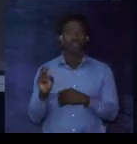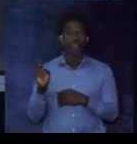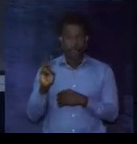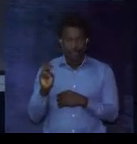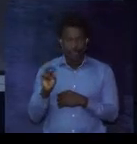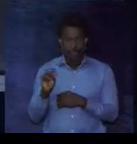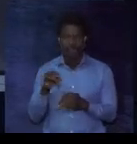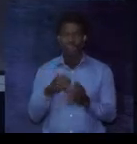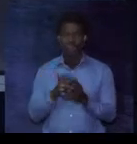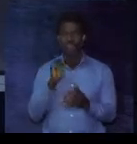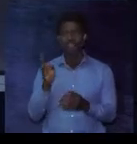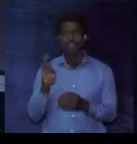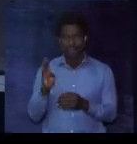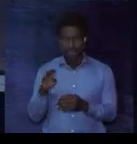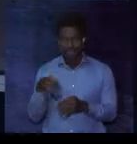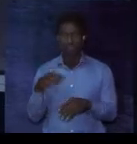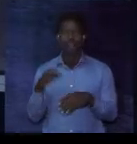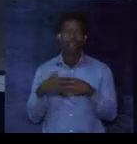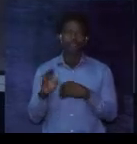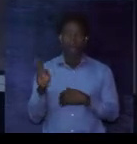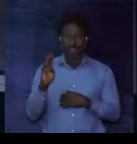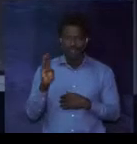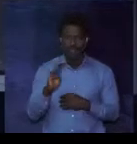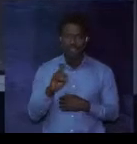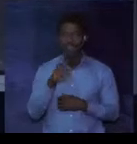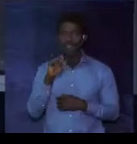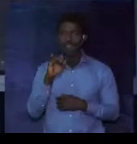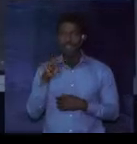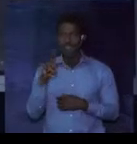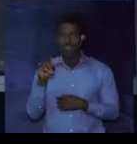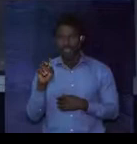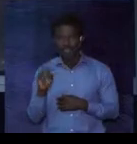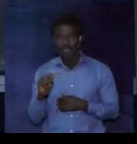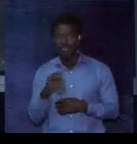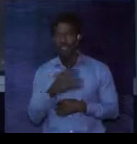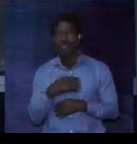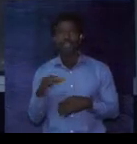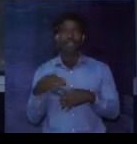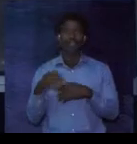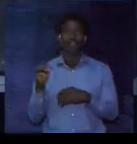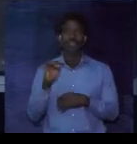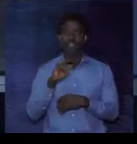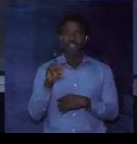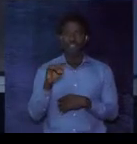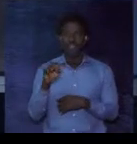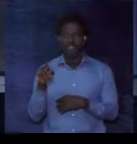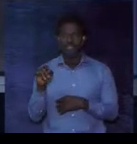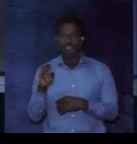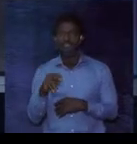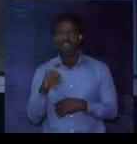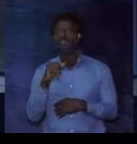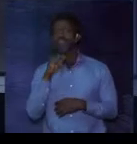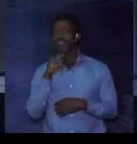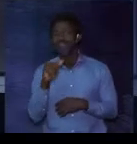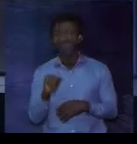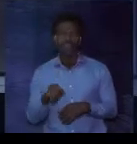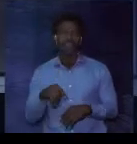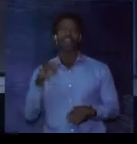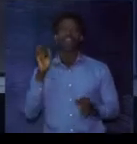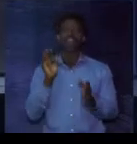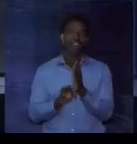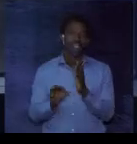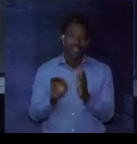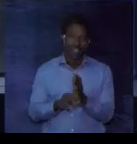And he said, what's the number after billion? And I would say zillion. And then what's the number after zillion? And I would say uncountable. And then after that, I would